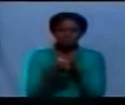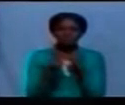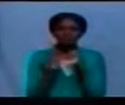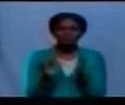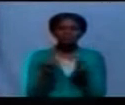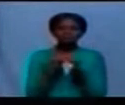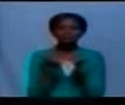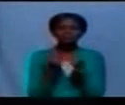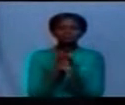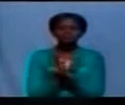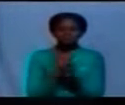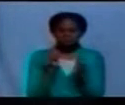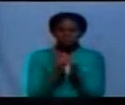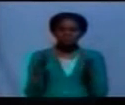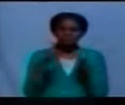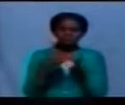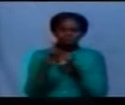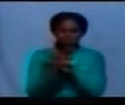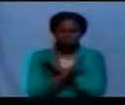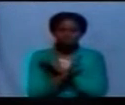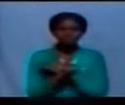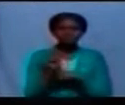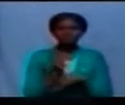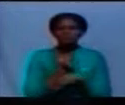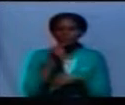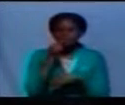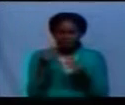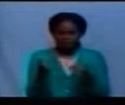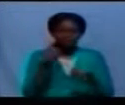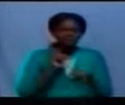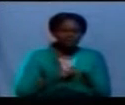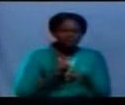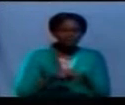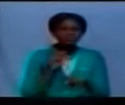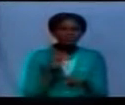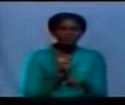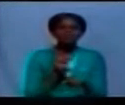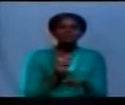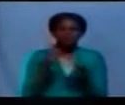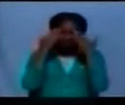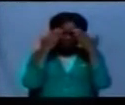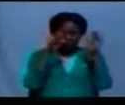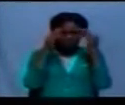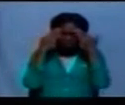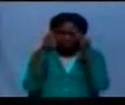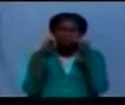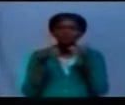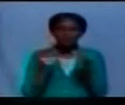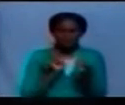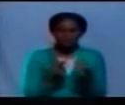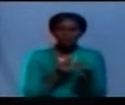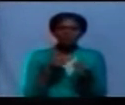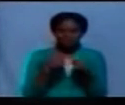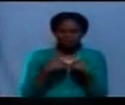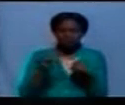of Zambia and other financial market players, we are saying it is time we increased awareness. It is time we brought out the